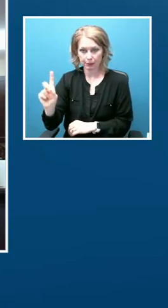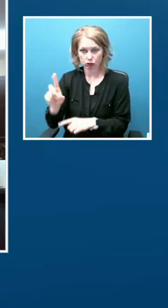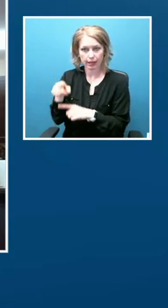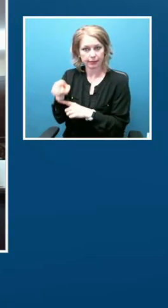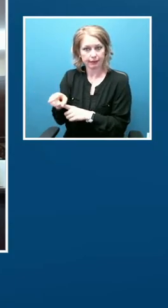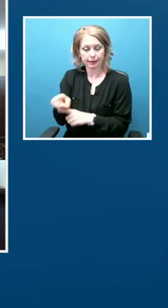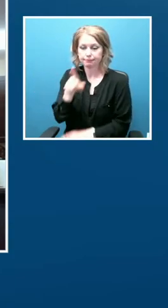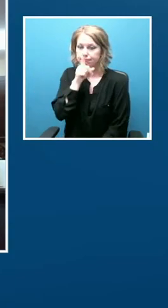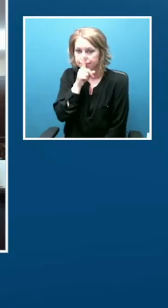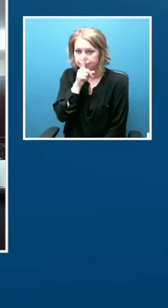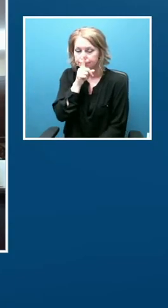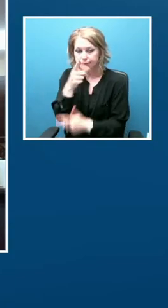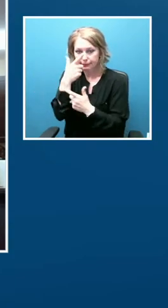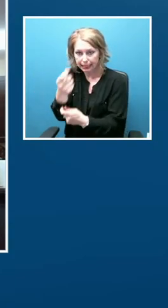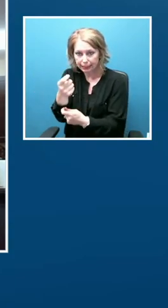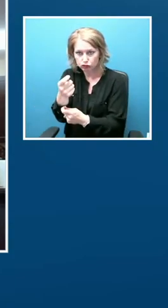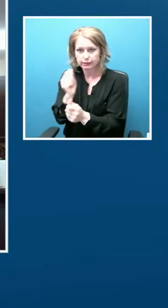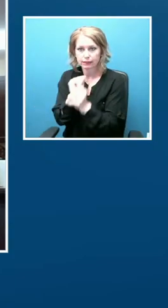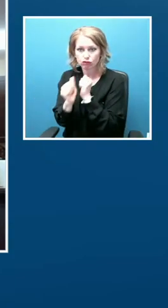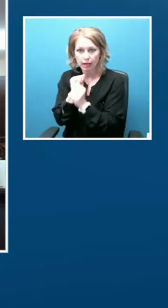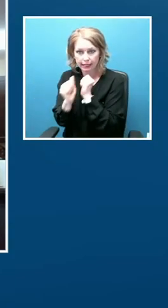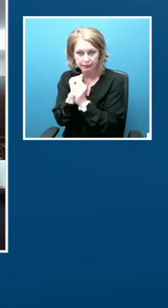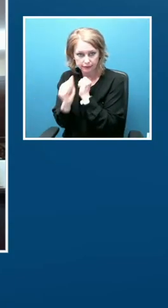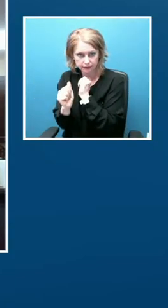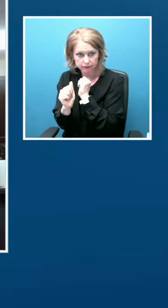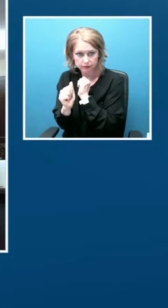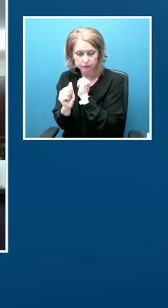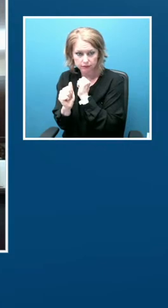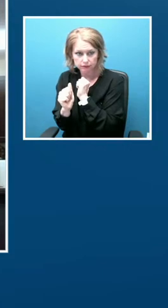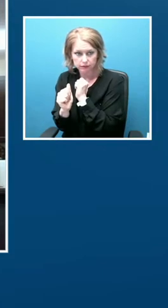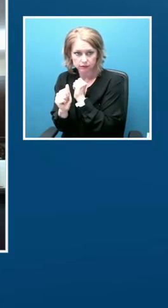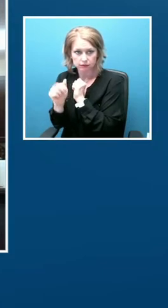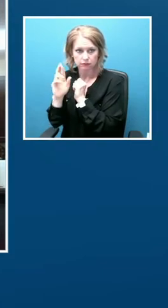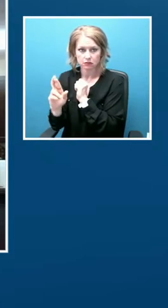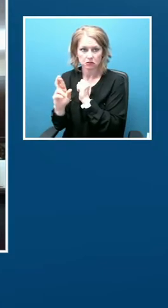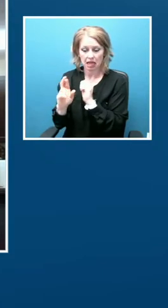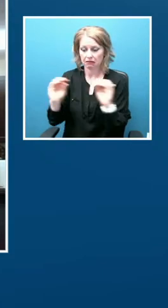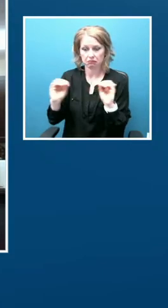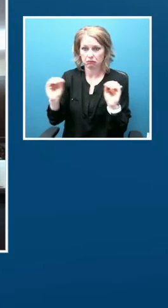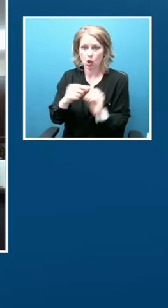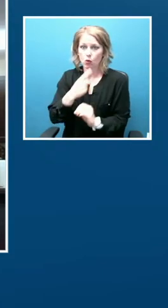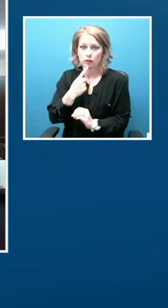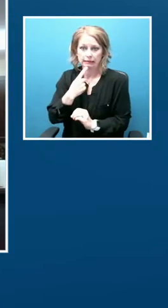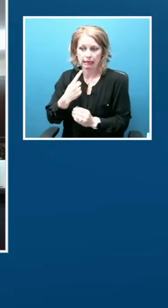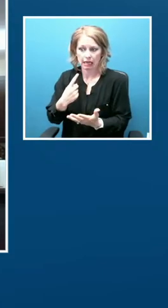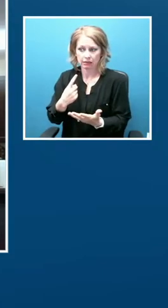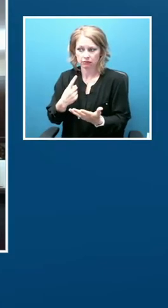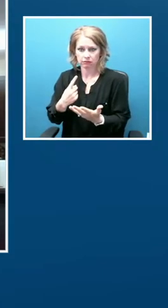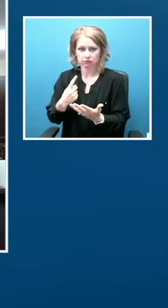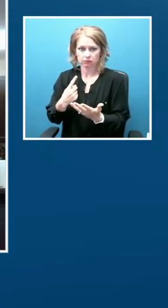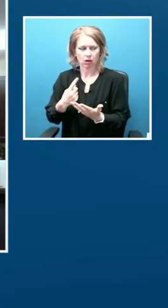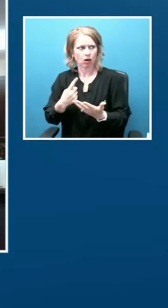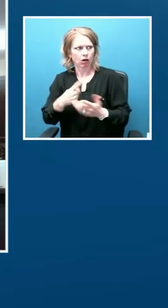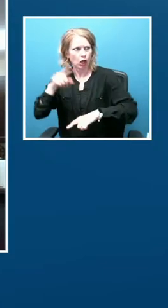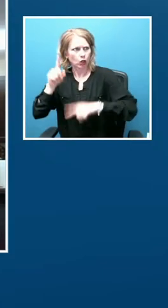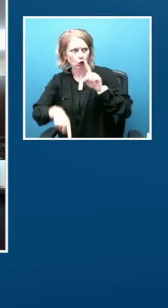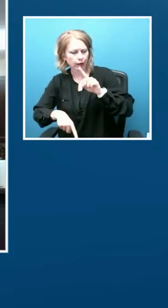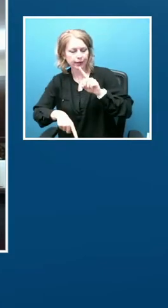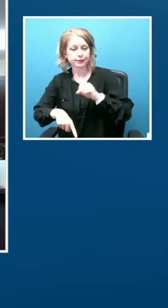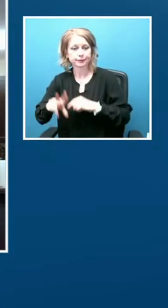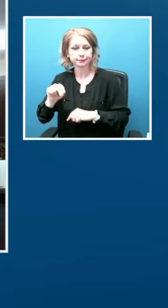in the elections, but were otherwise prevented from doing so. And whereas Selina Vickers, as a representative